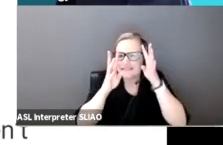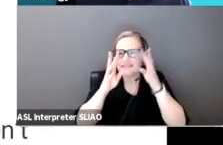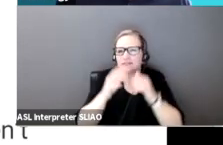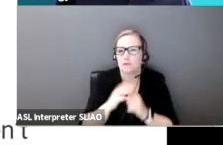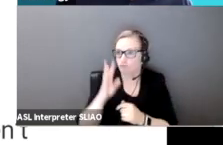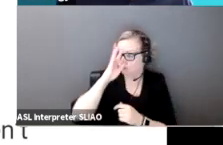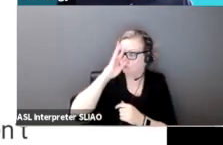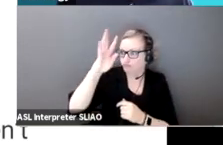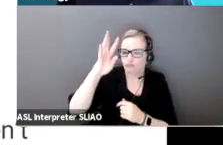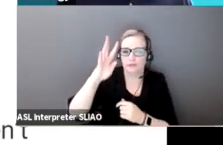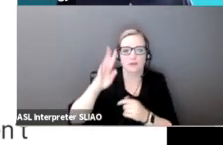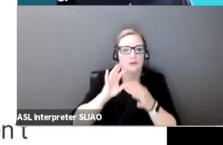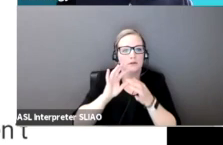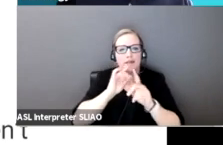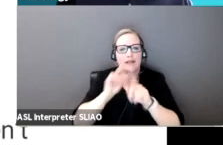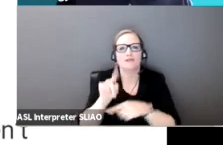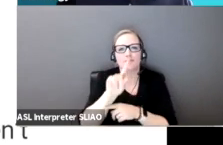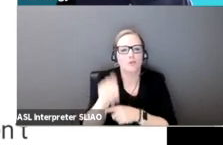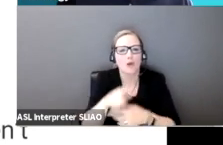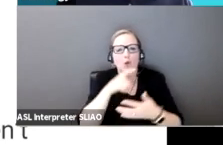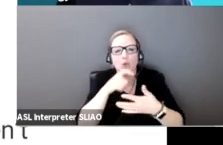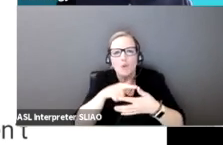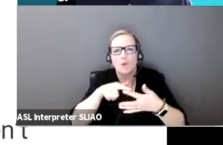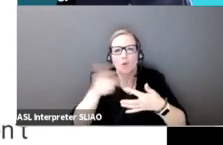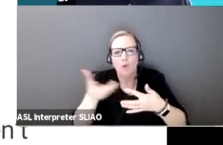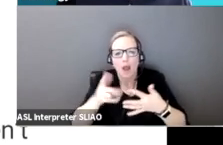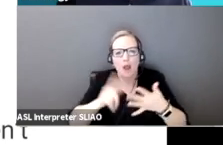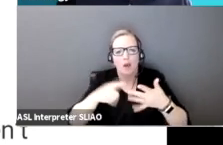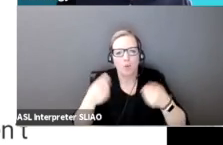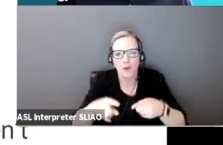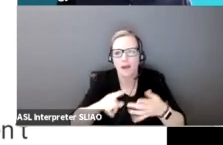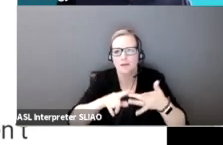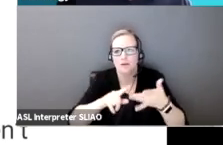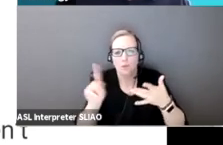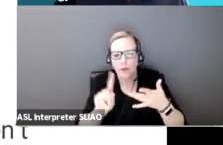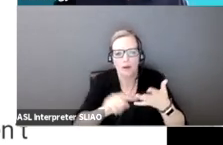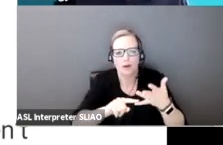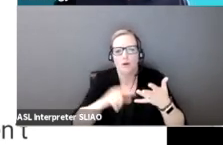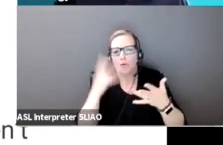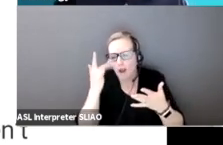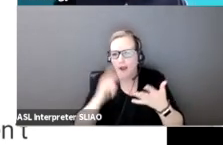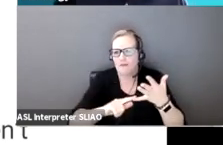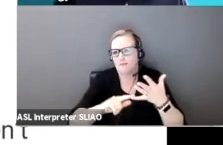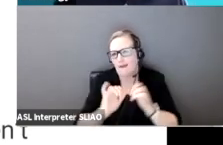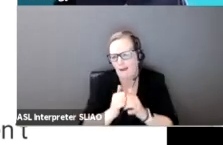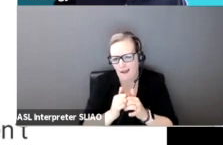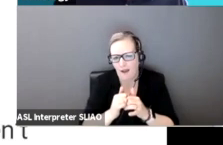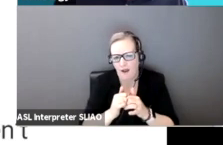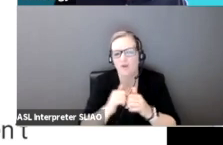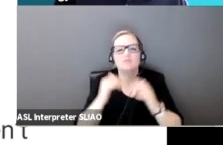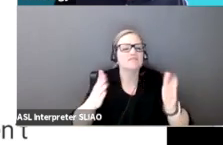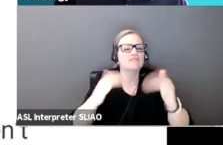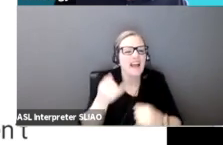business. And then also down here, I've listed literature, artistic works